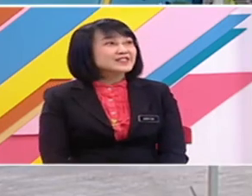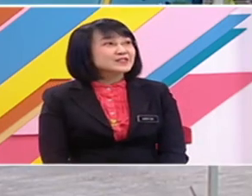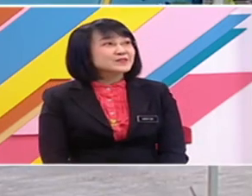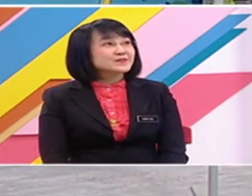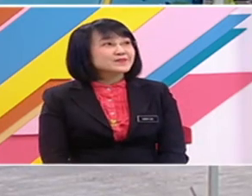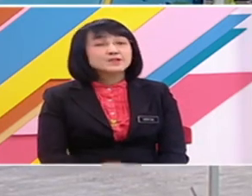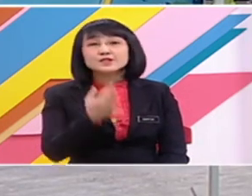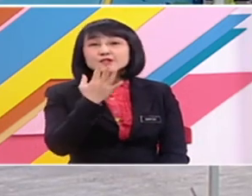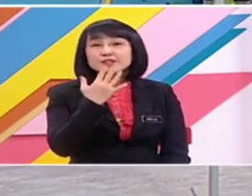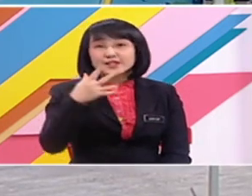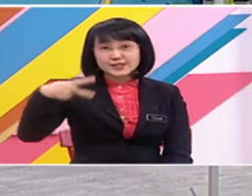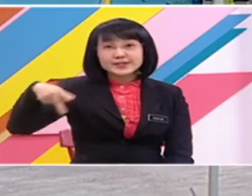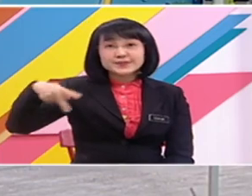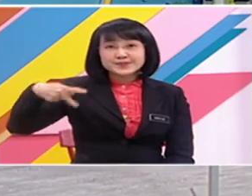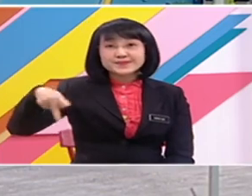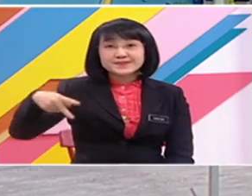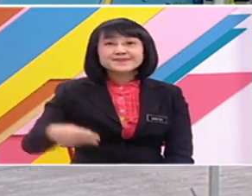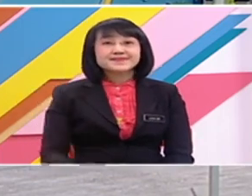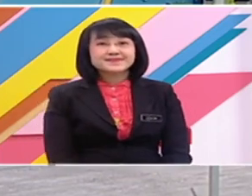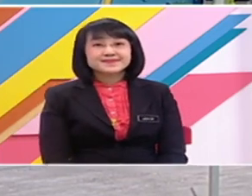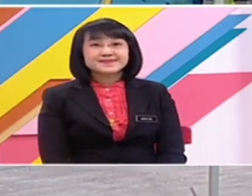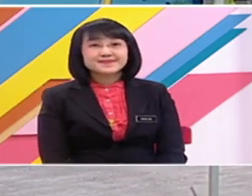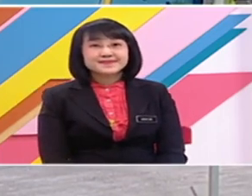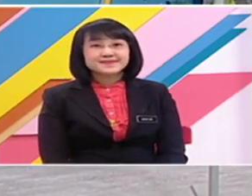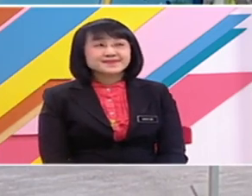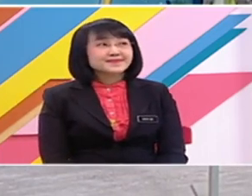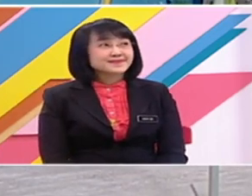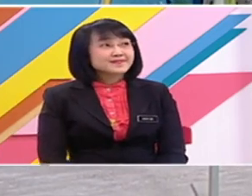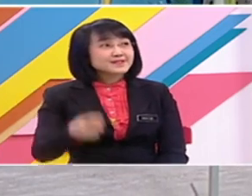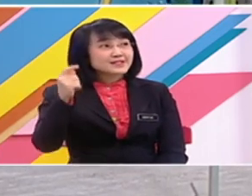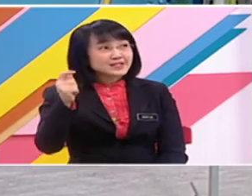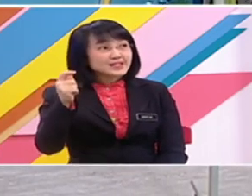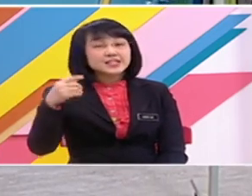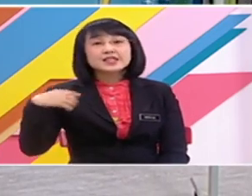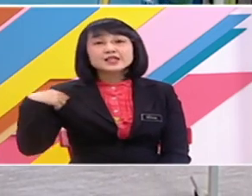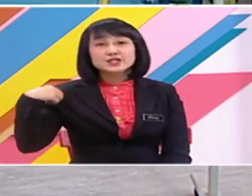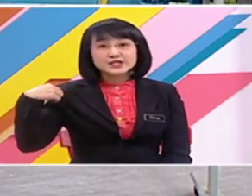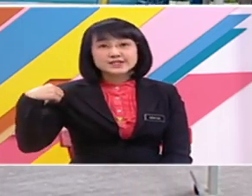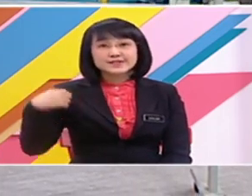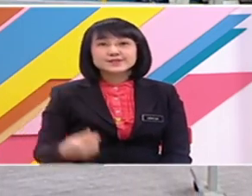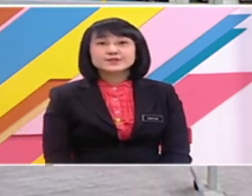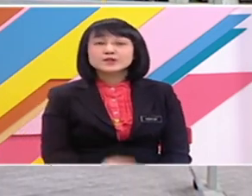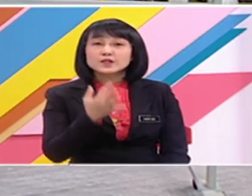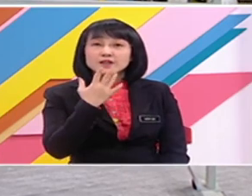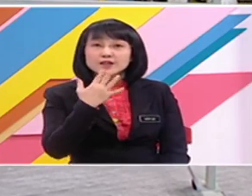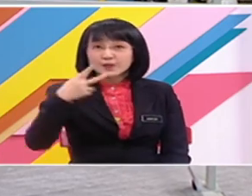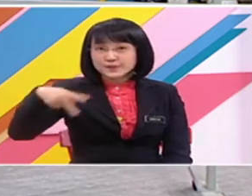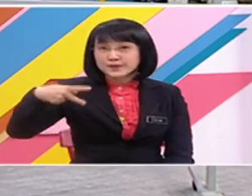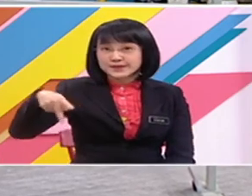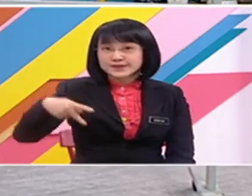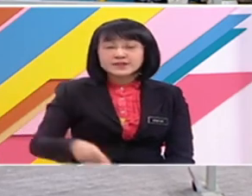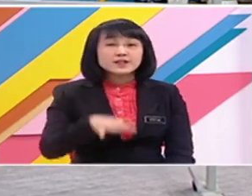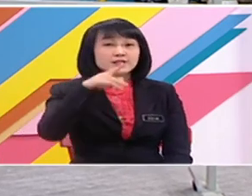actually the purple one. Okay. Oh, I see. Okay. This is a T-shirt. Okay. This is a T-shirt. Okay. Let's